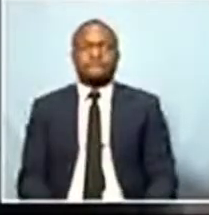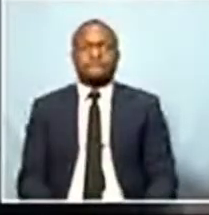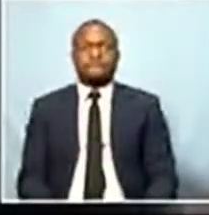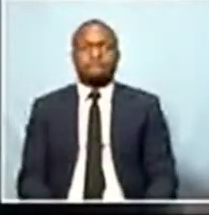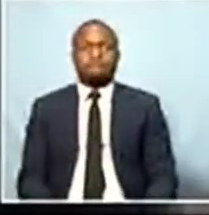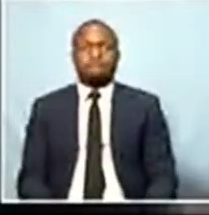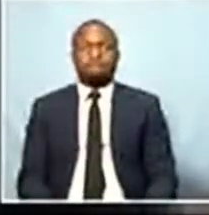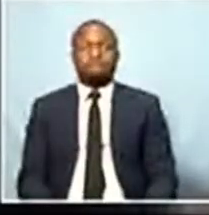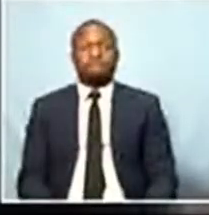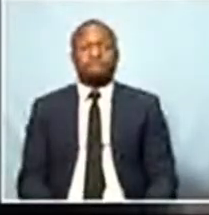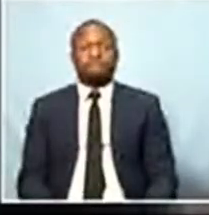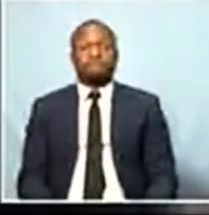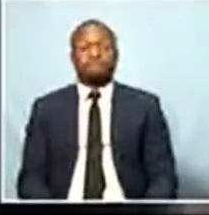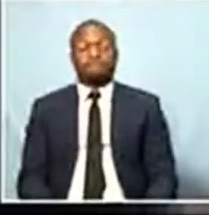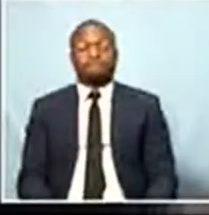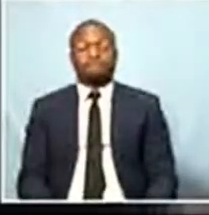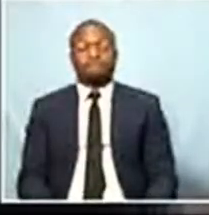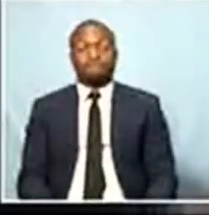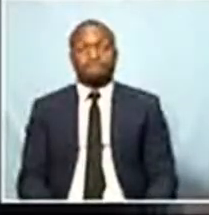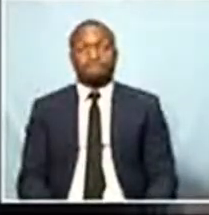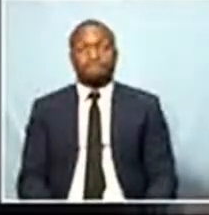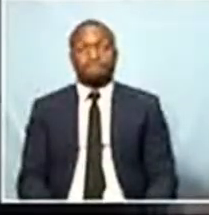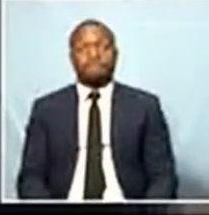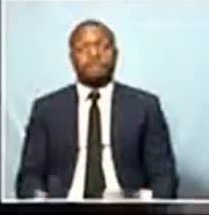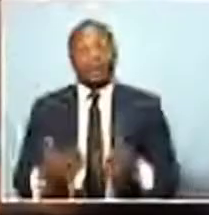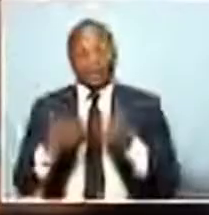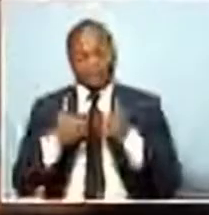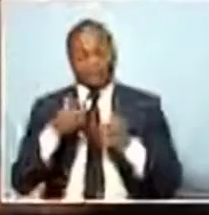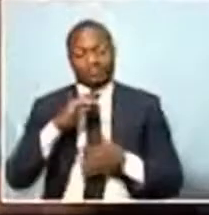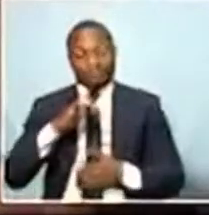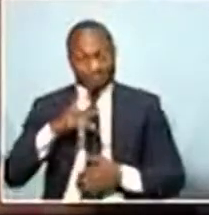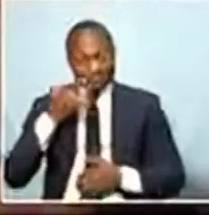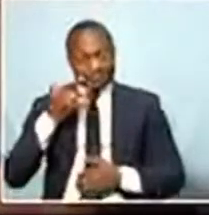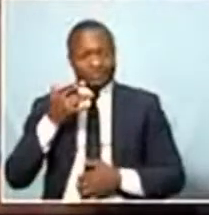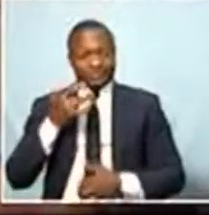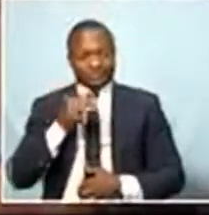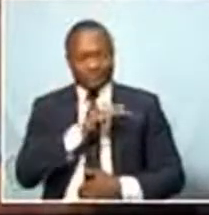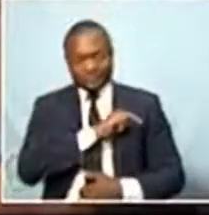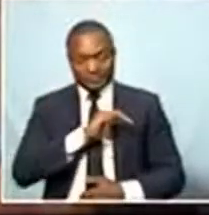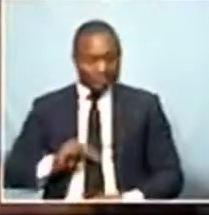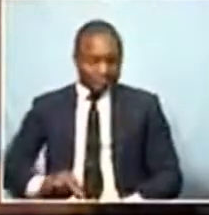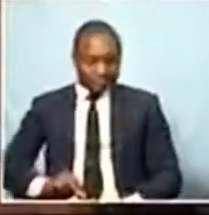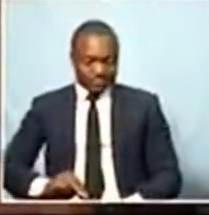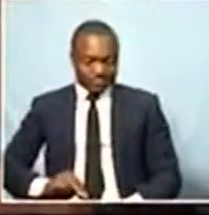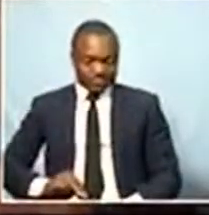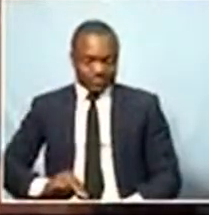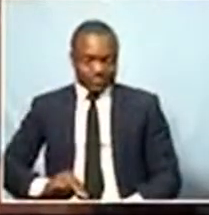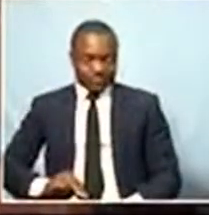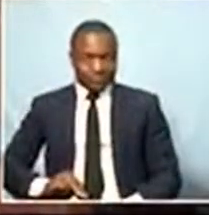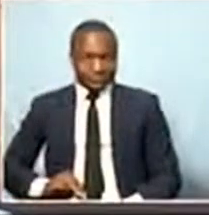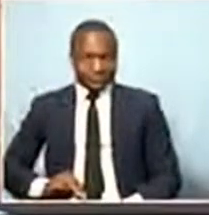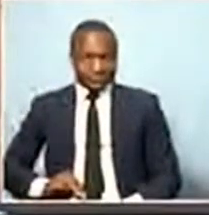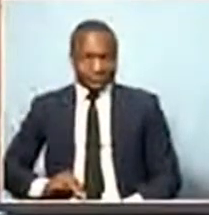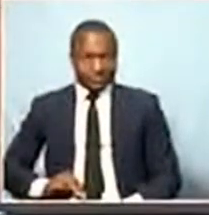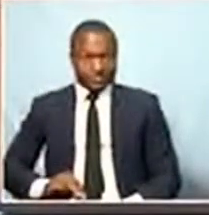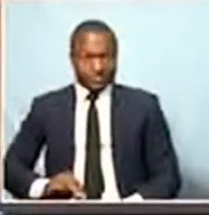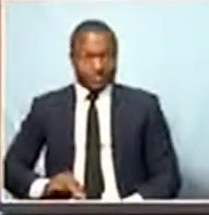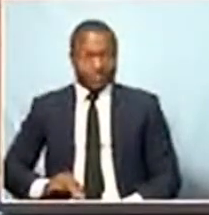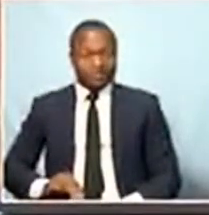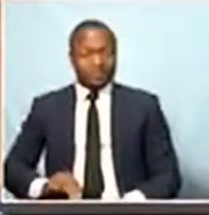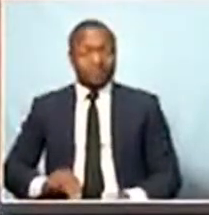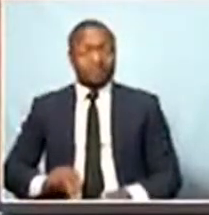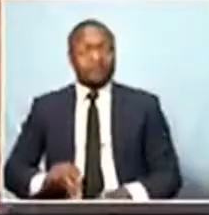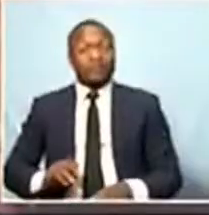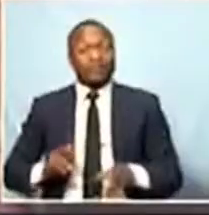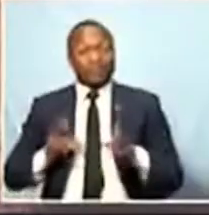I palpate a feeling from the members that we are skewed towards the human rights